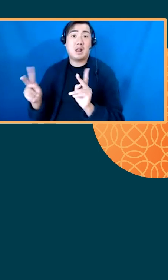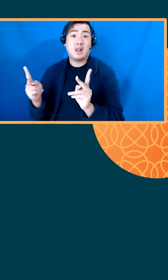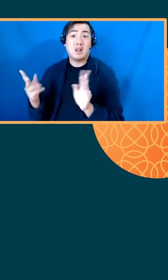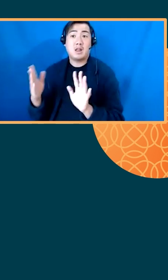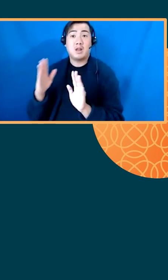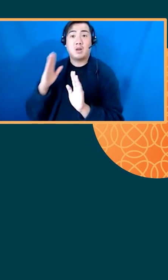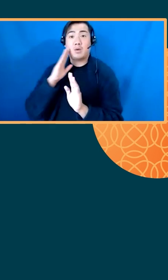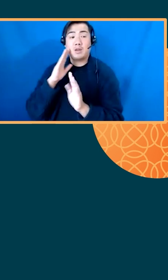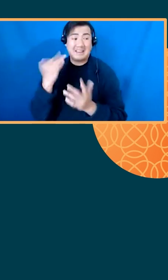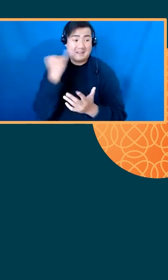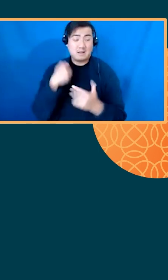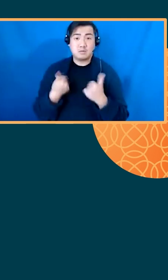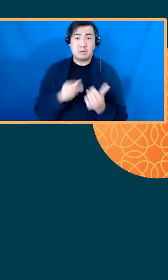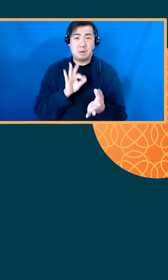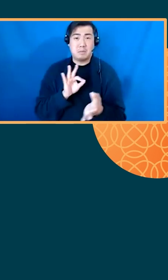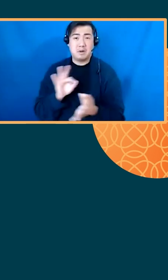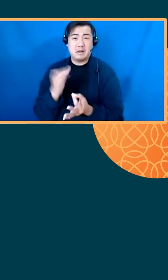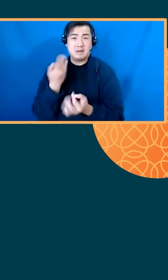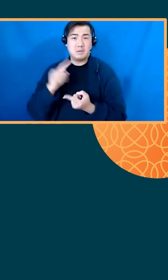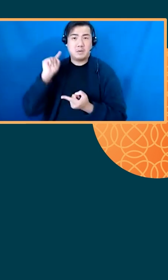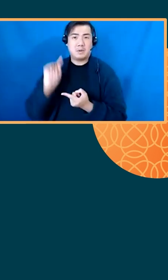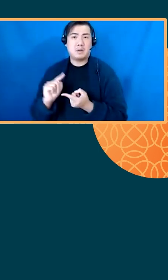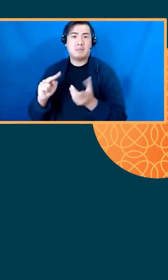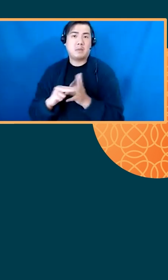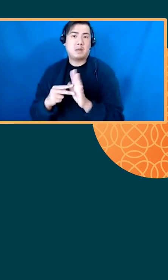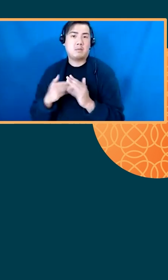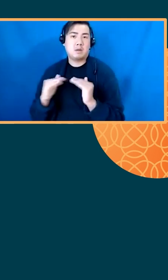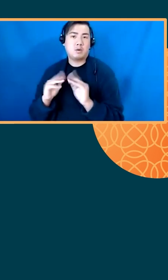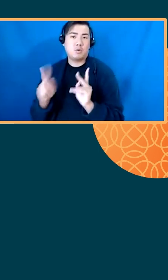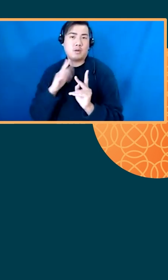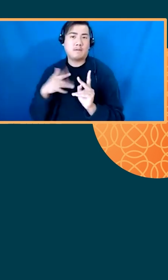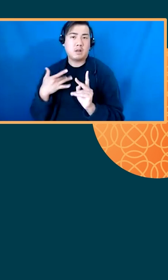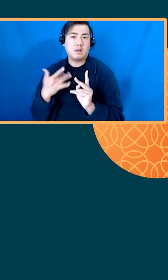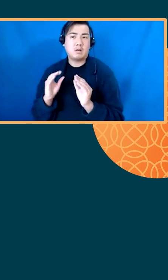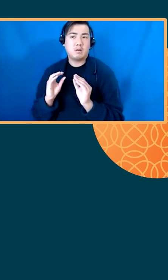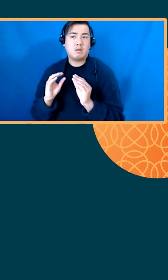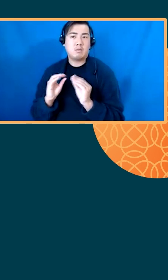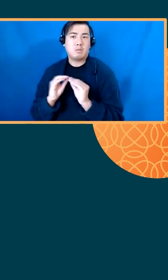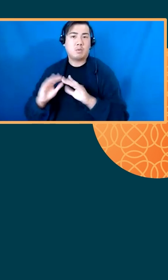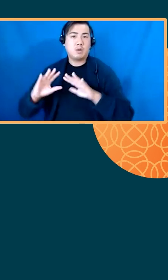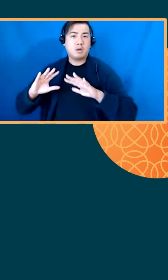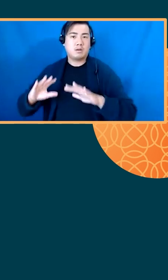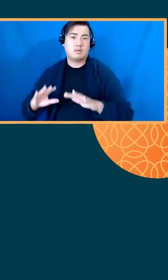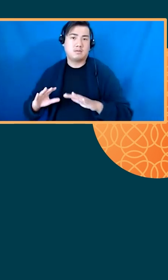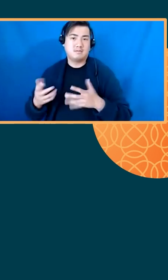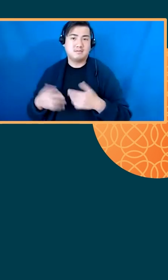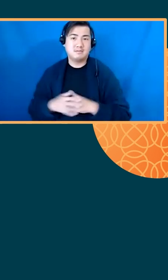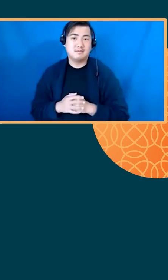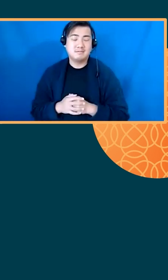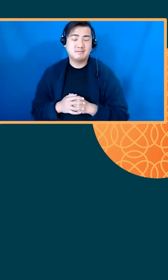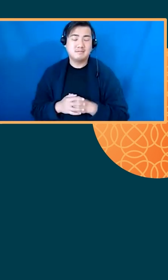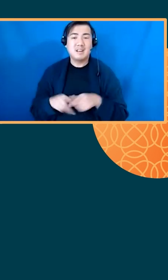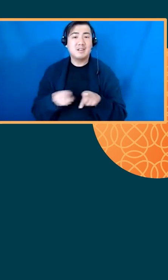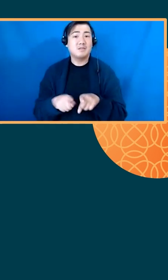less perfectionistic. And the truth is, I think personally, and for everyone who's been hard on